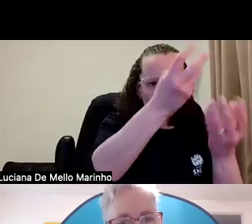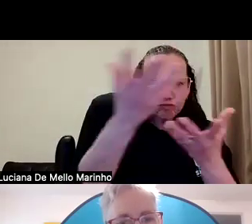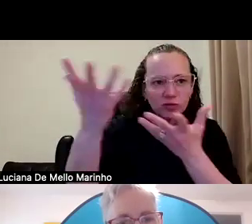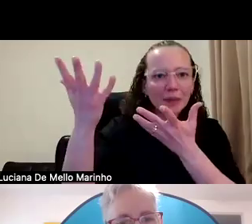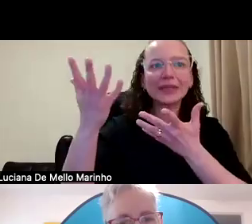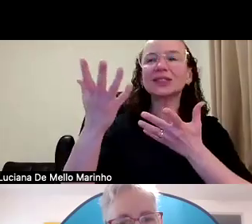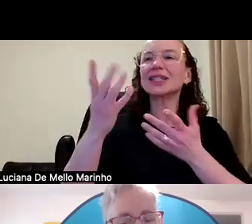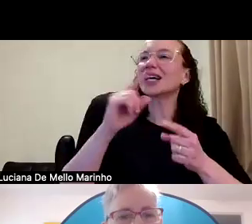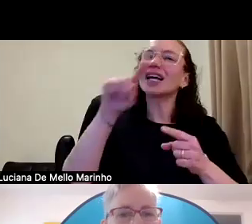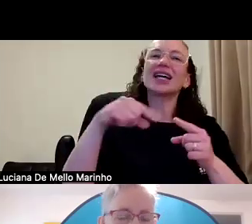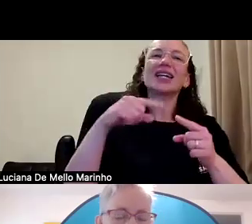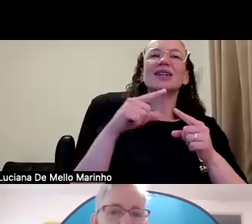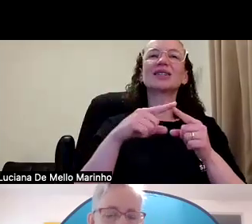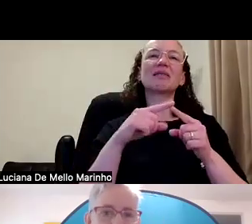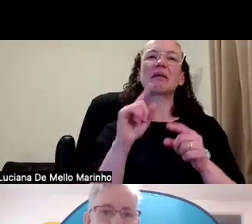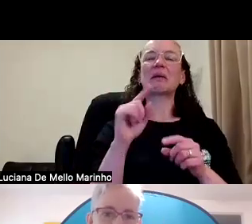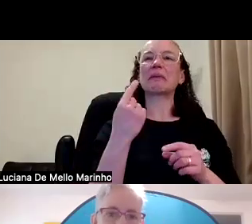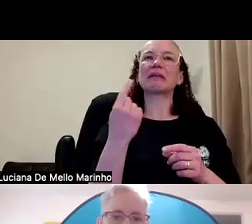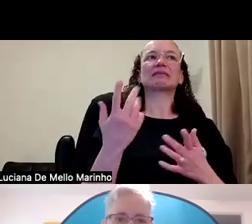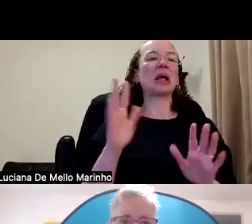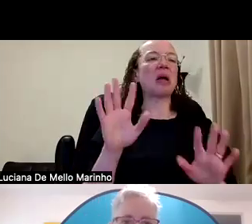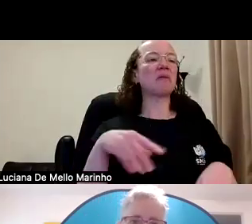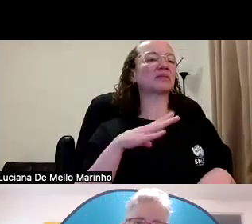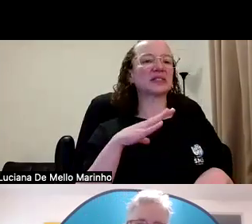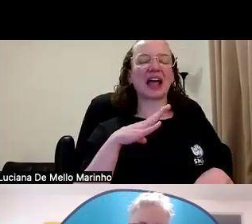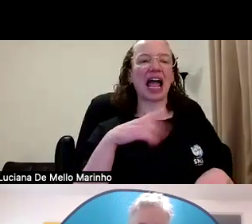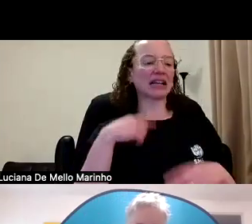because healthcare and health information,